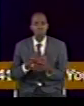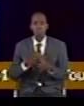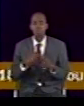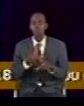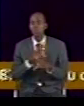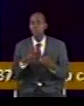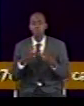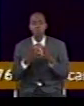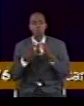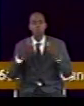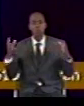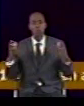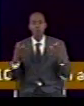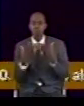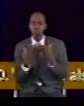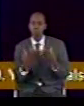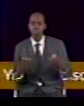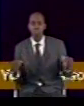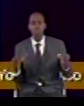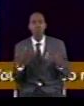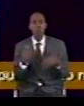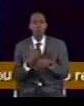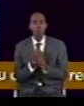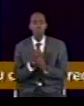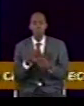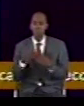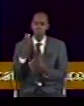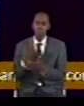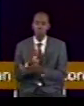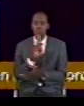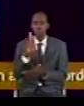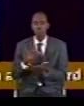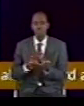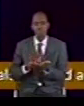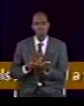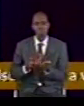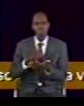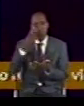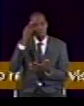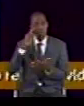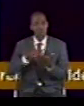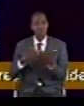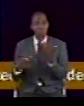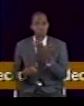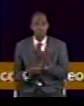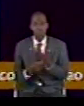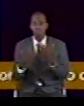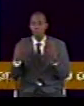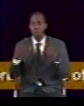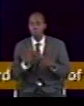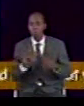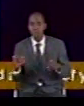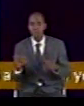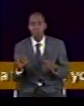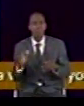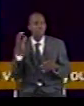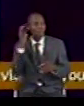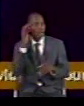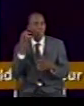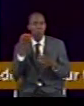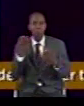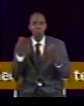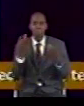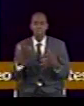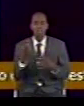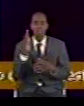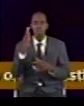improvement, which made us to discontinue the drug because of the global crusade we've been having. We heard testimonies of great things God